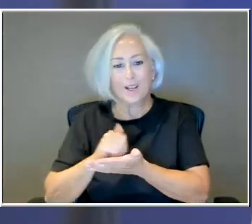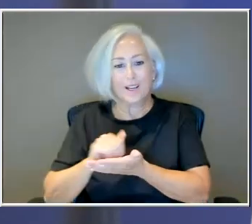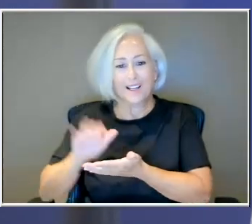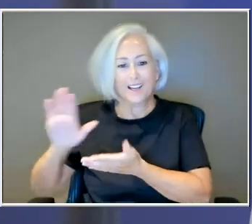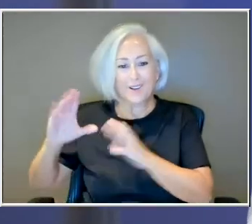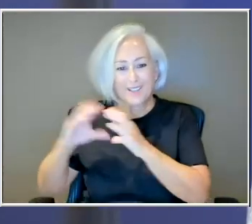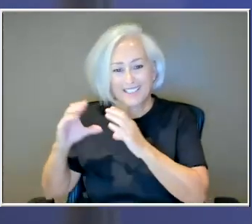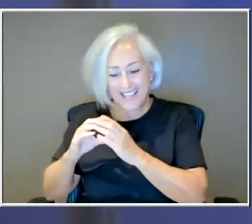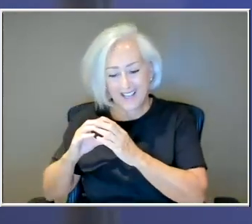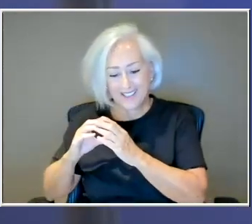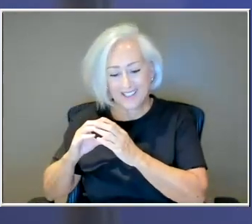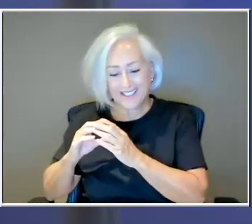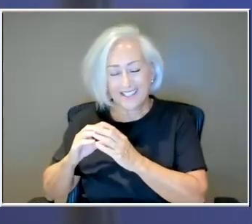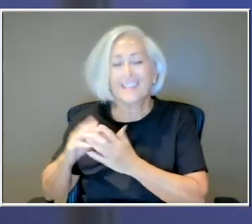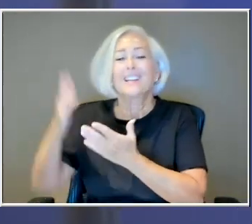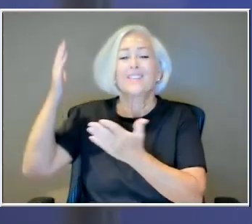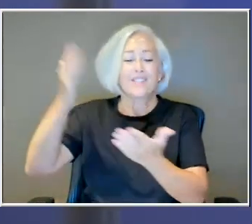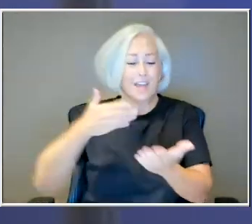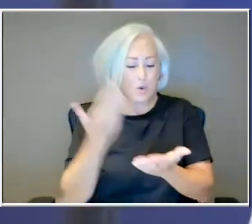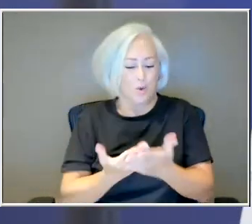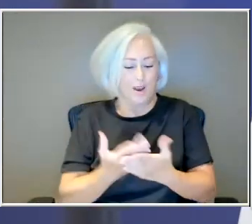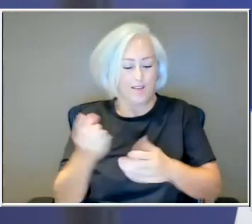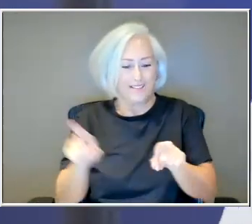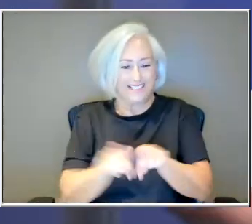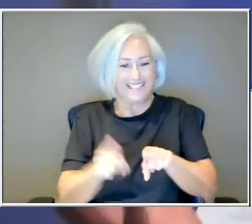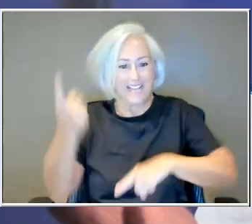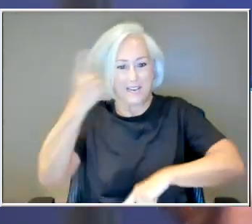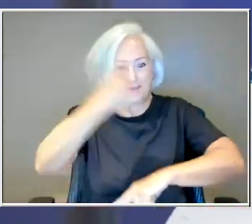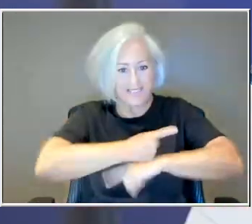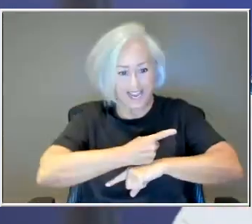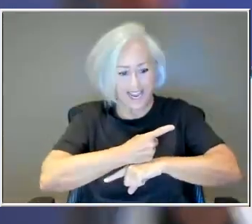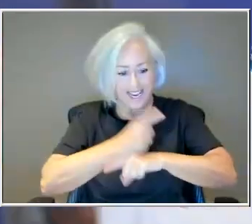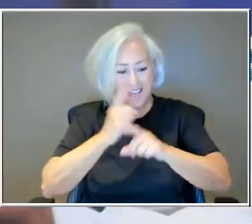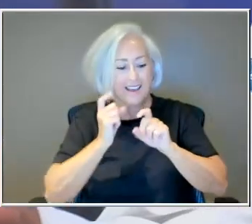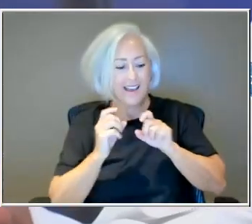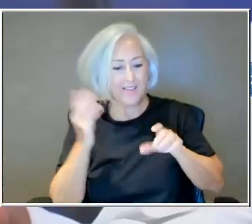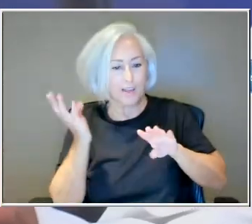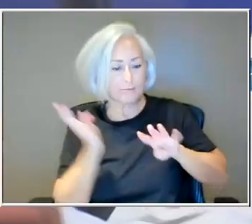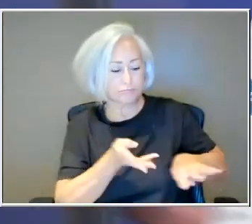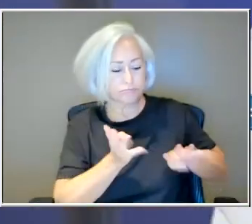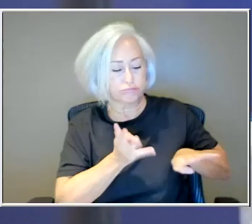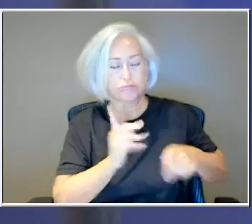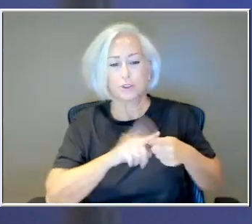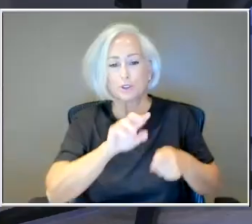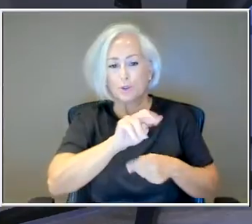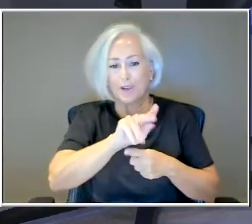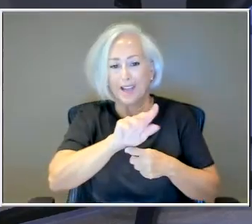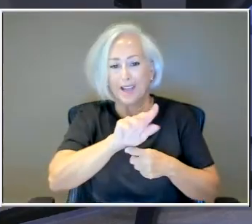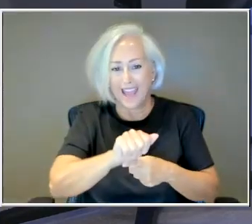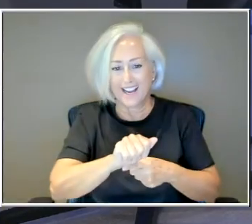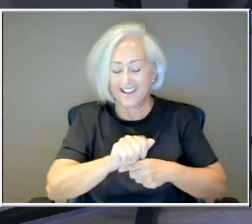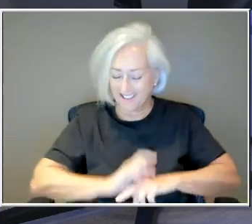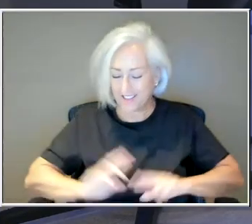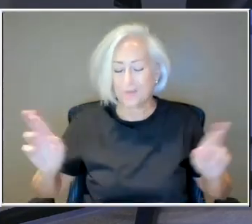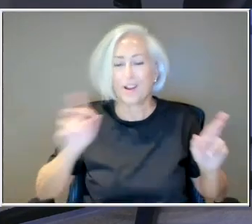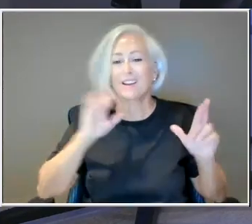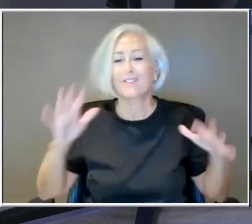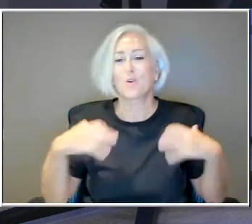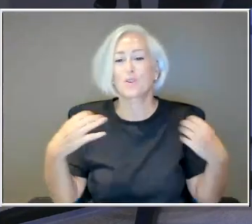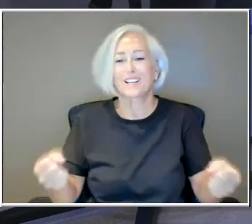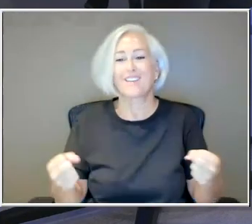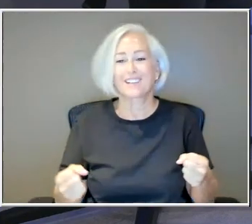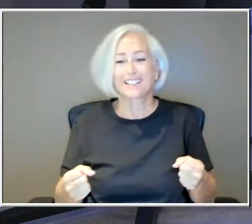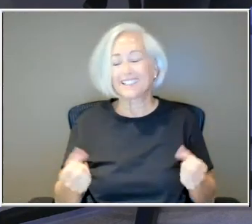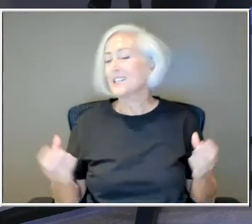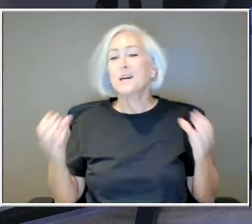same day, and we give them to Anna, and we're on to recovery. On to recovery. Yeah. Yeah. Yeah. All right, lots more to cover with